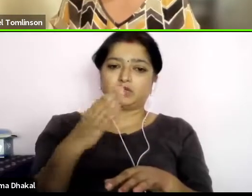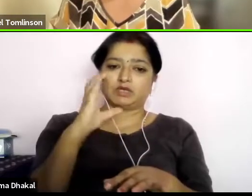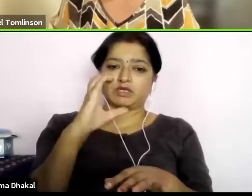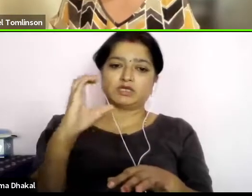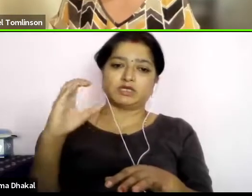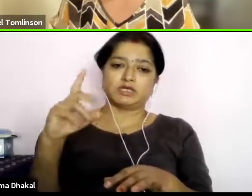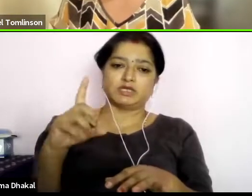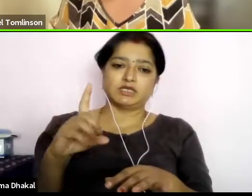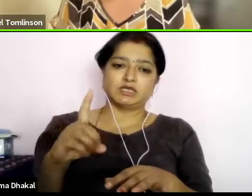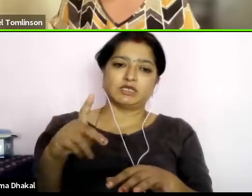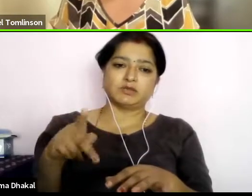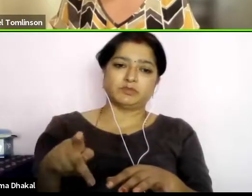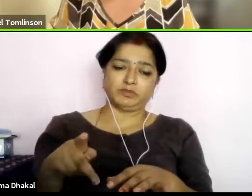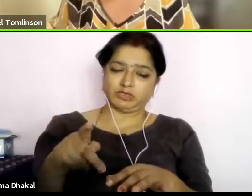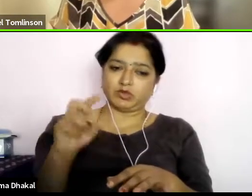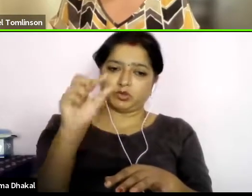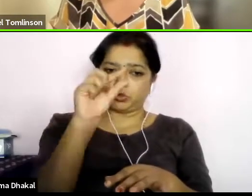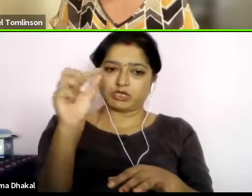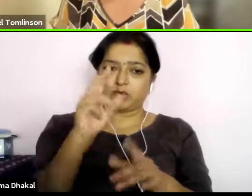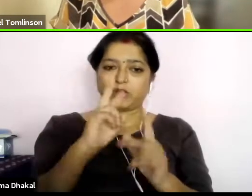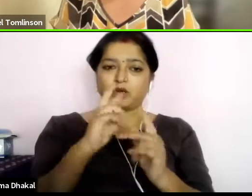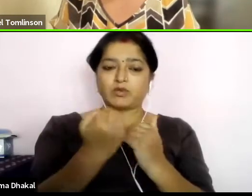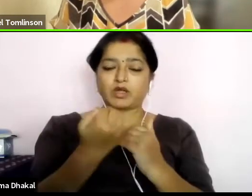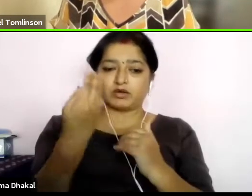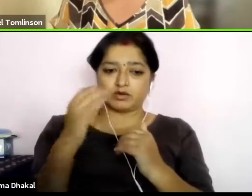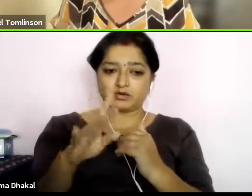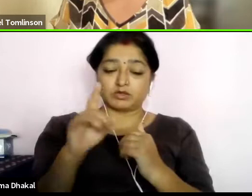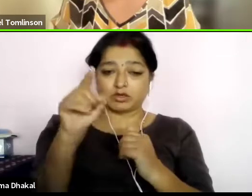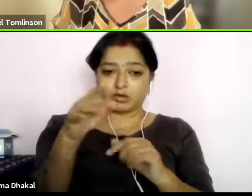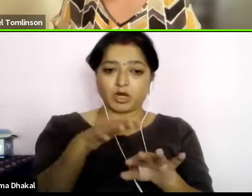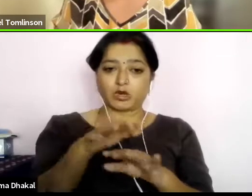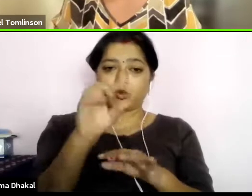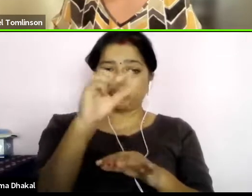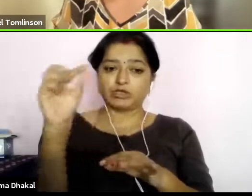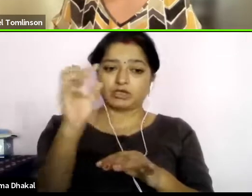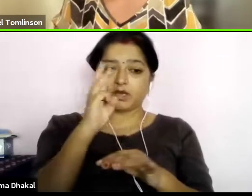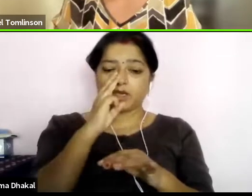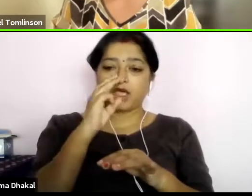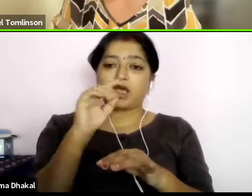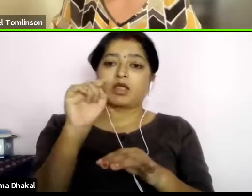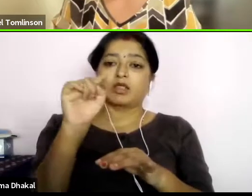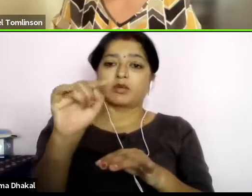challenges faced in just executing projects on the ground in your experience?